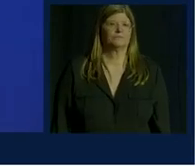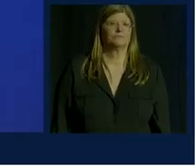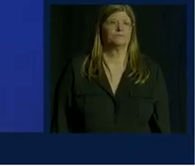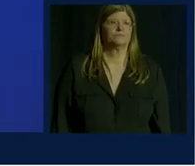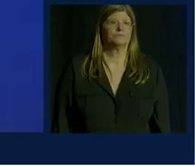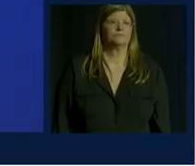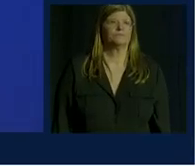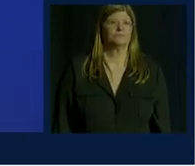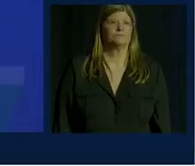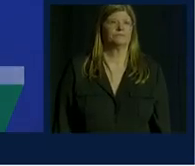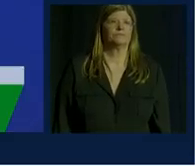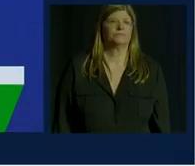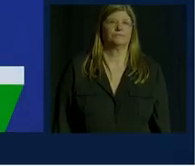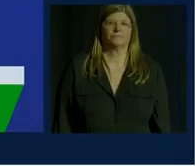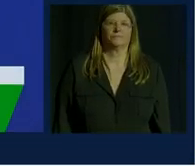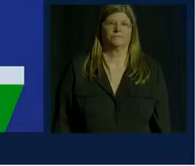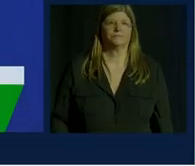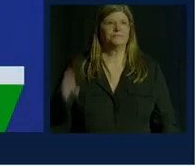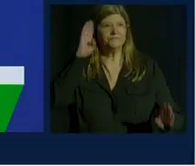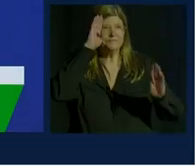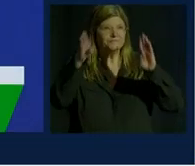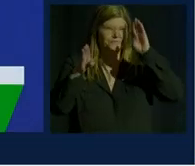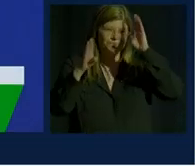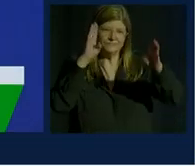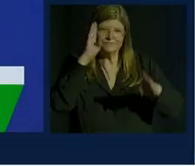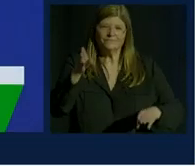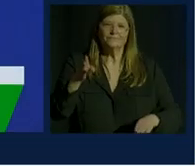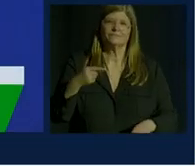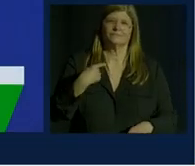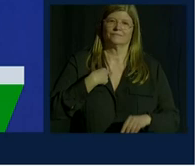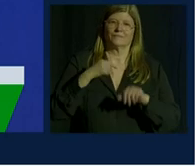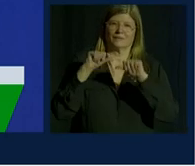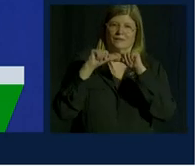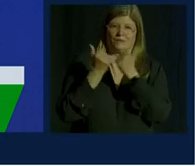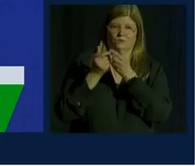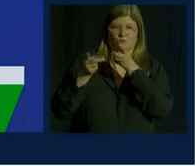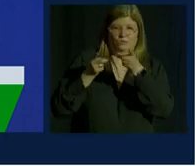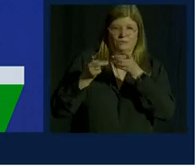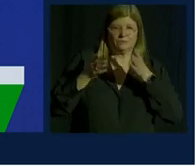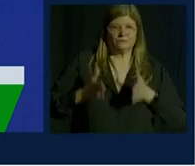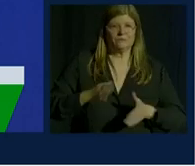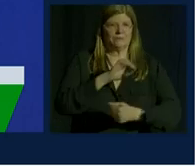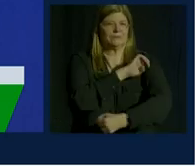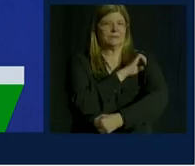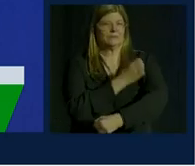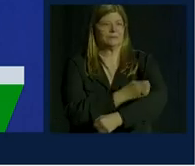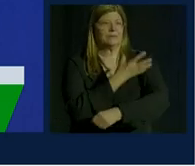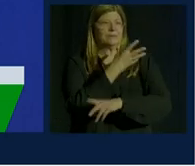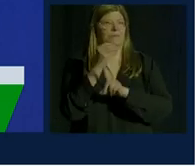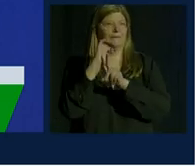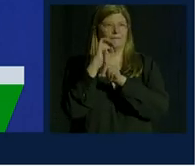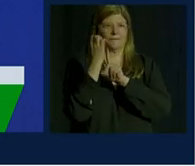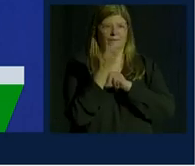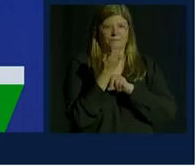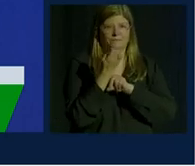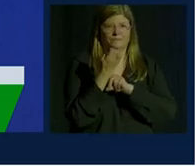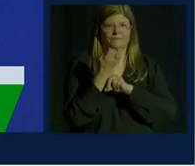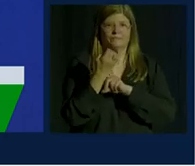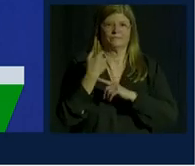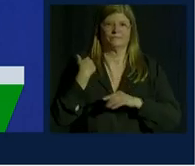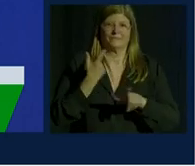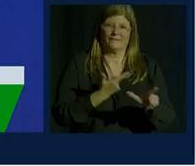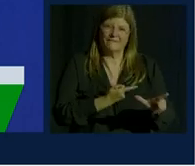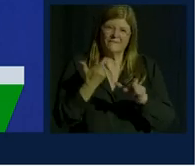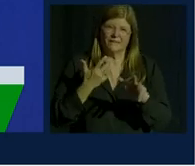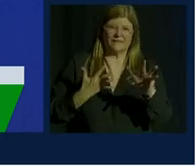Greetings, my name is Dave Epley. I'm an Associate Director in the Department of Energy and Environment. And today I'm going to run through some quick updates in the district's Building